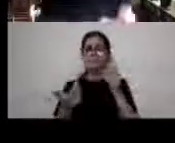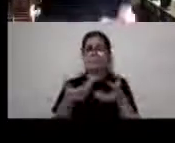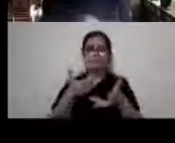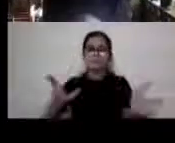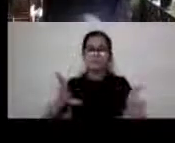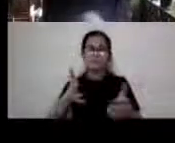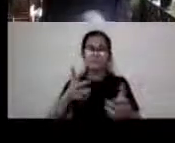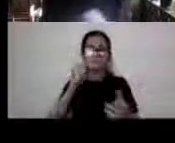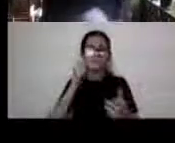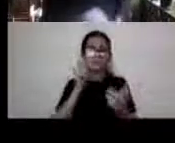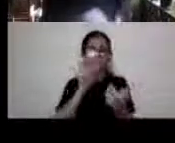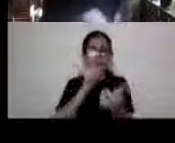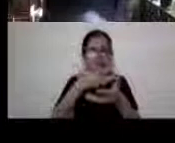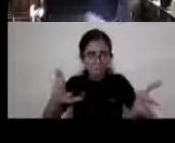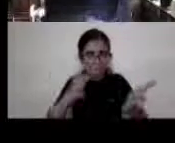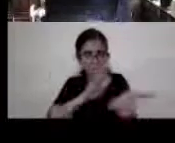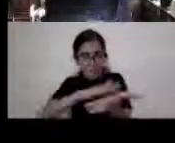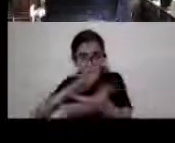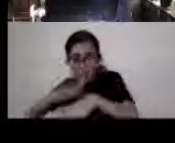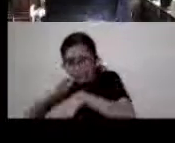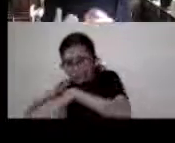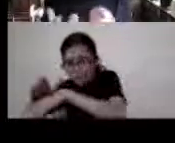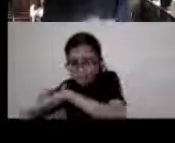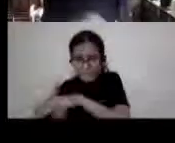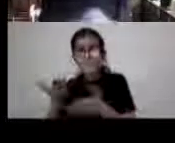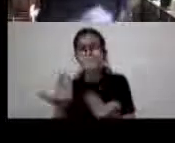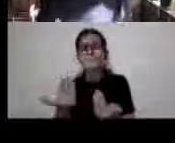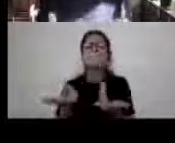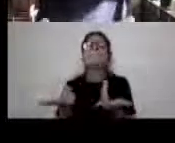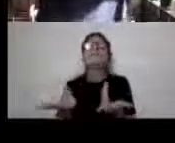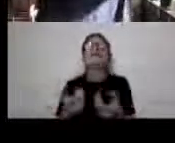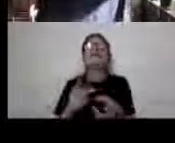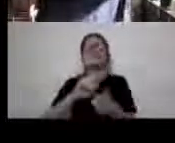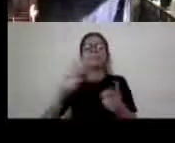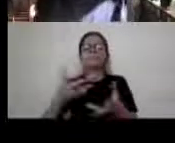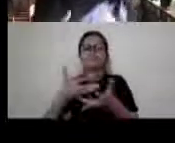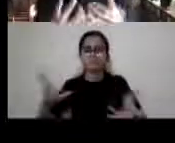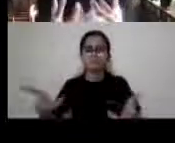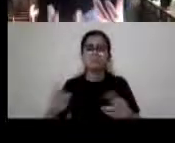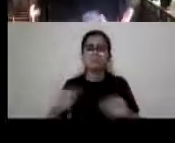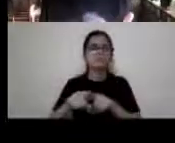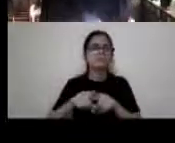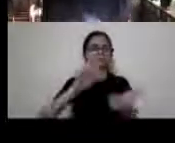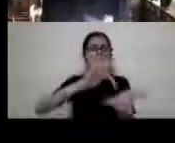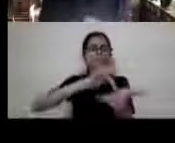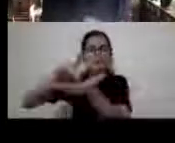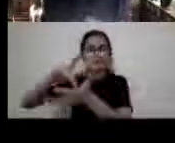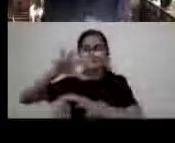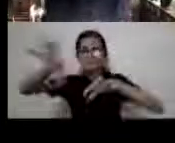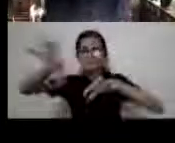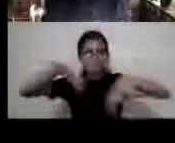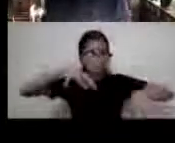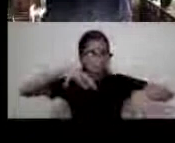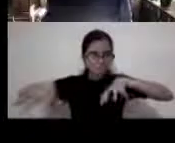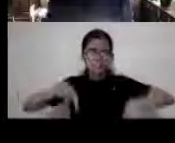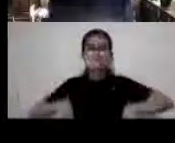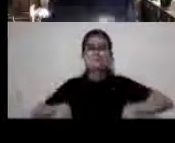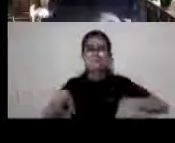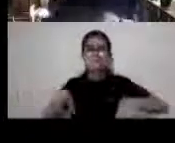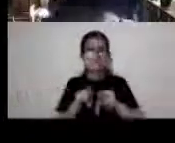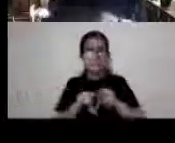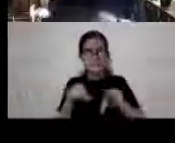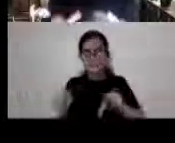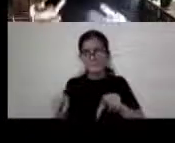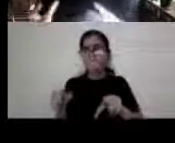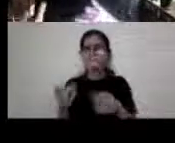those tangible objects had to be located, to be placed in a way so that they